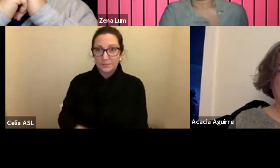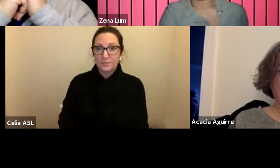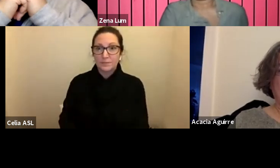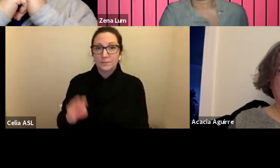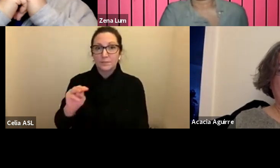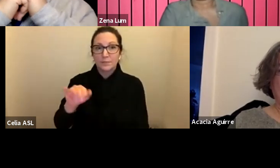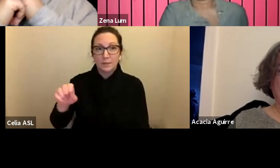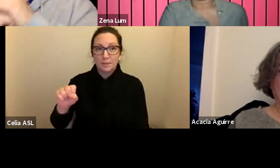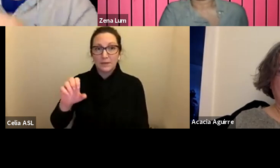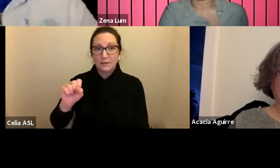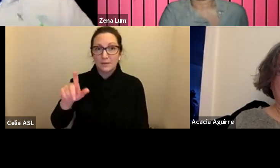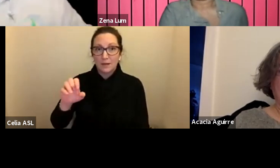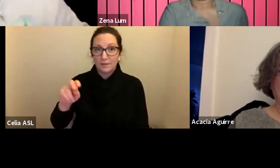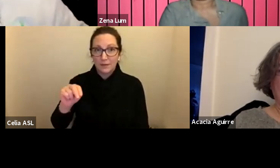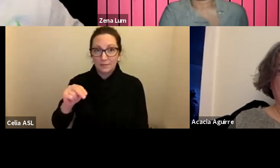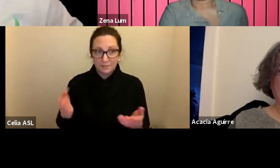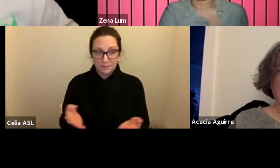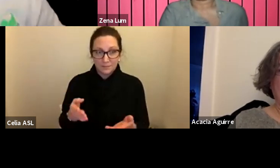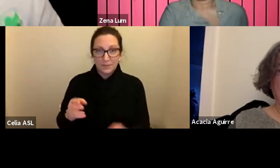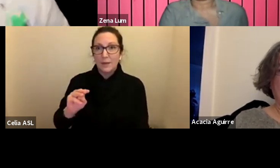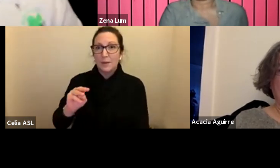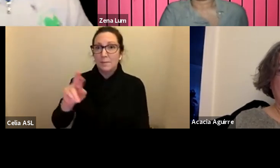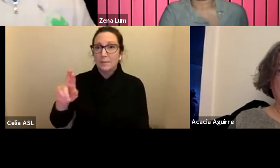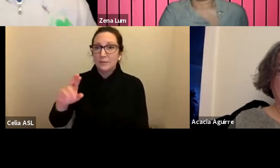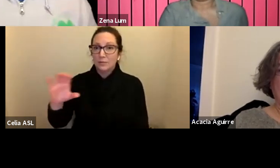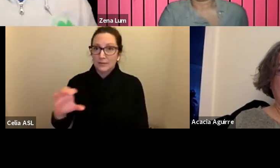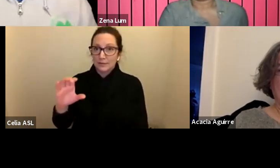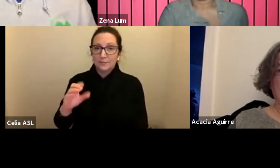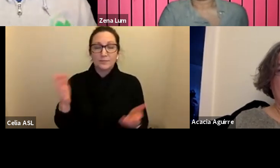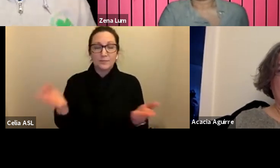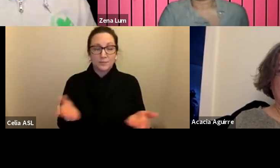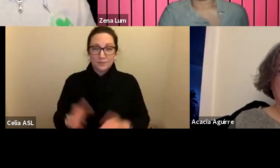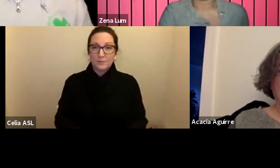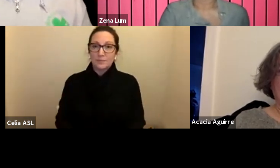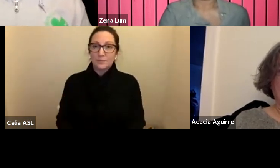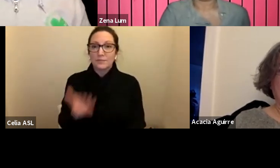Ms. Sullivan, Aye. and Mr. Contompassus. Aye.